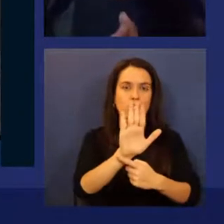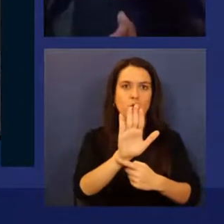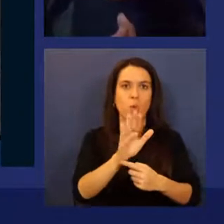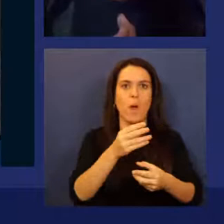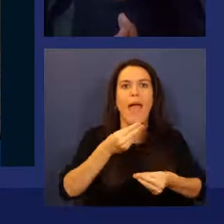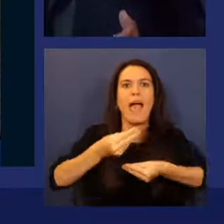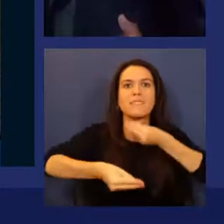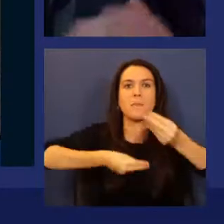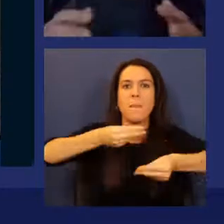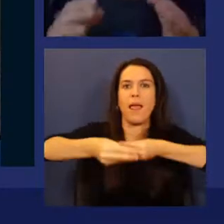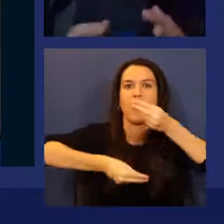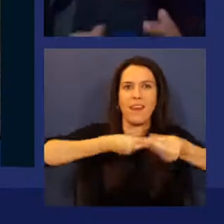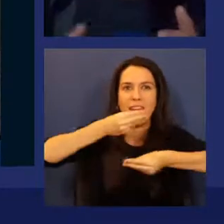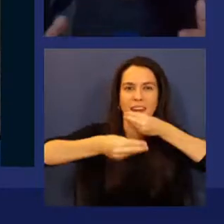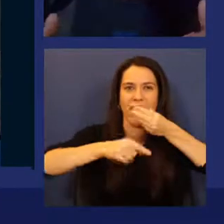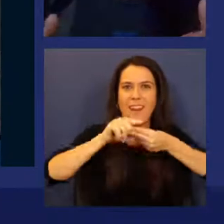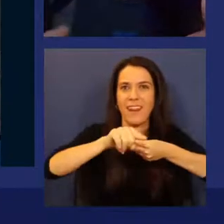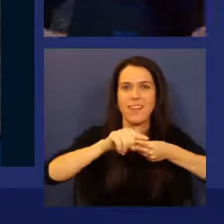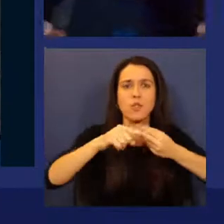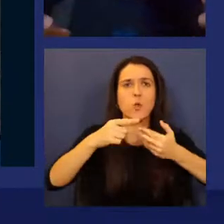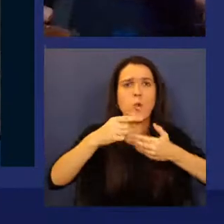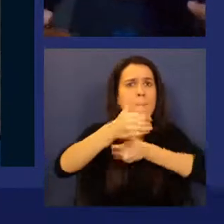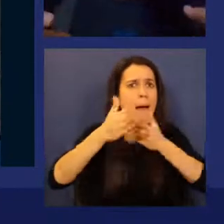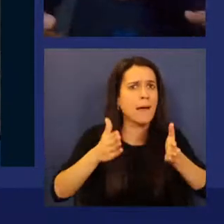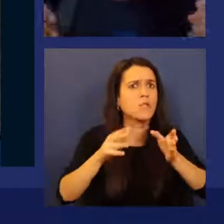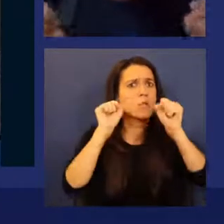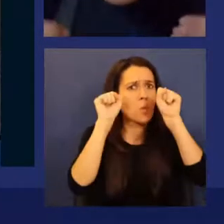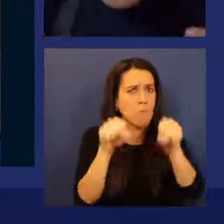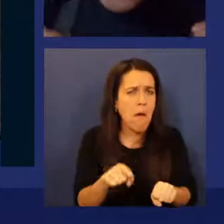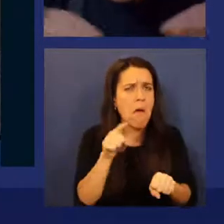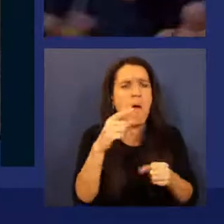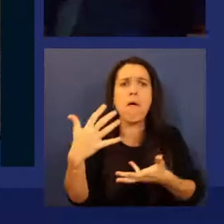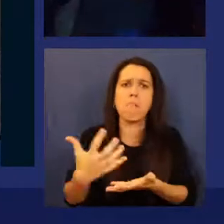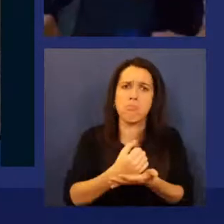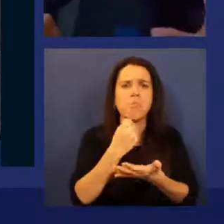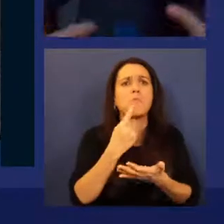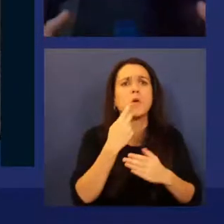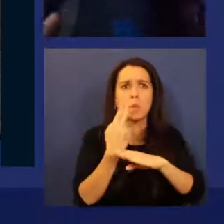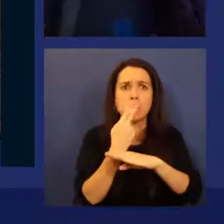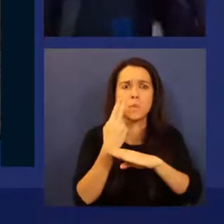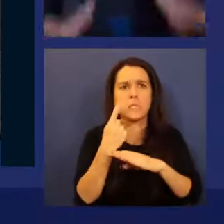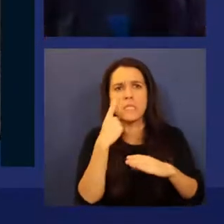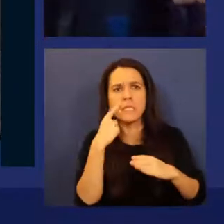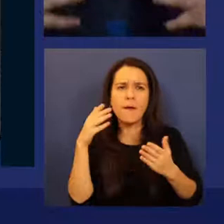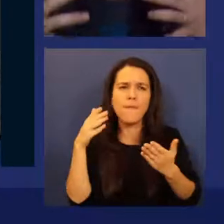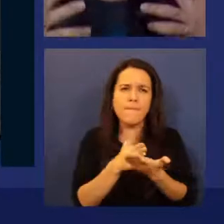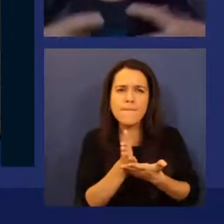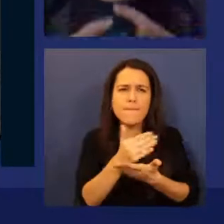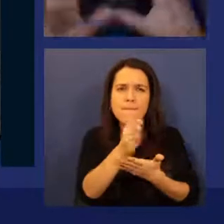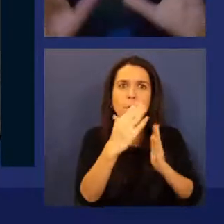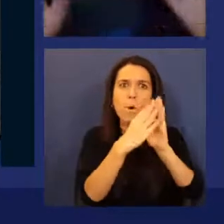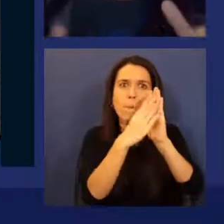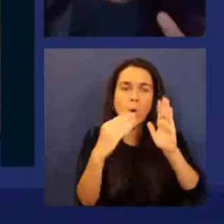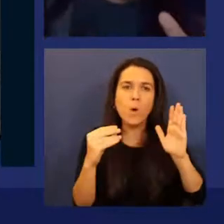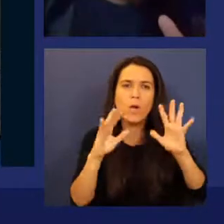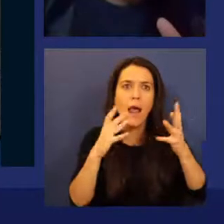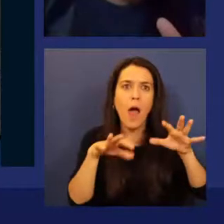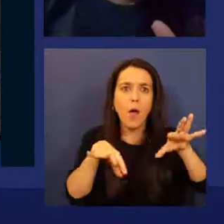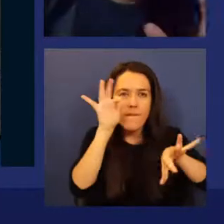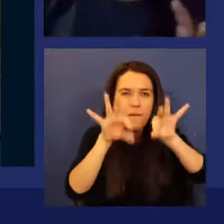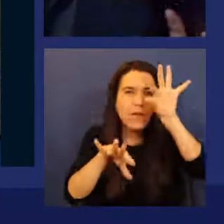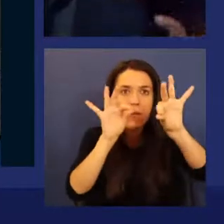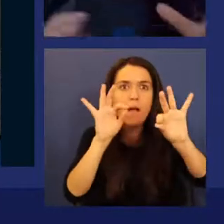I'll mention them at the end, that you can use to actually basically go through your models and extract out things that are